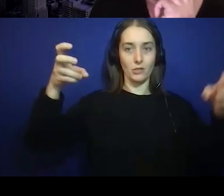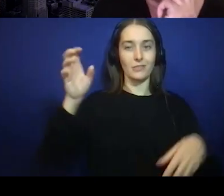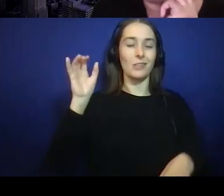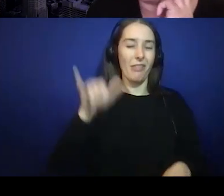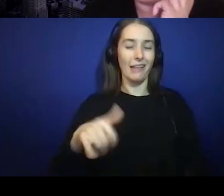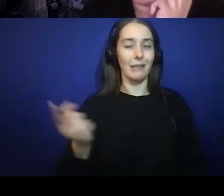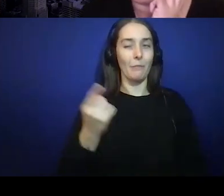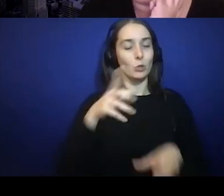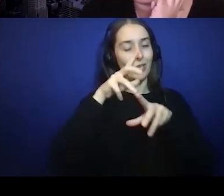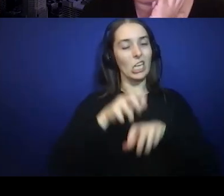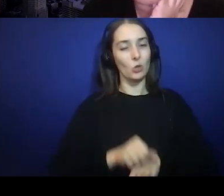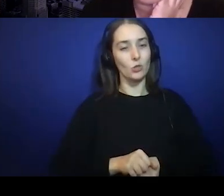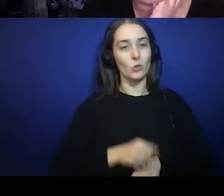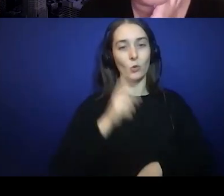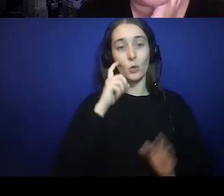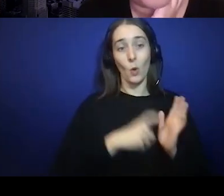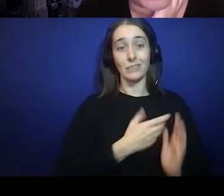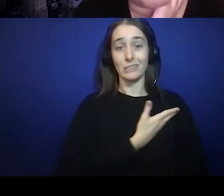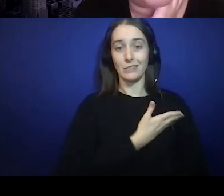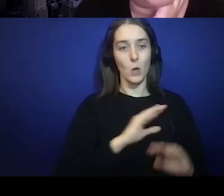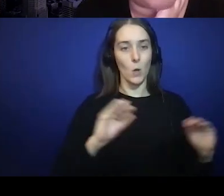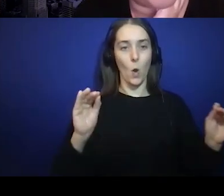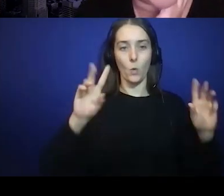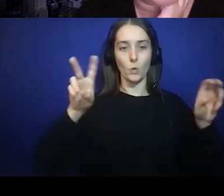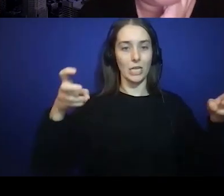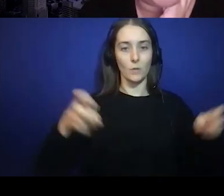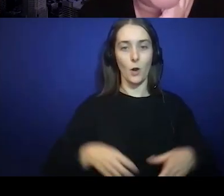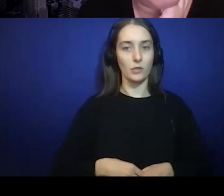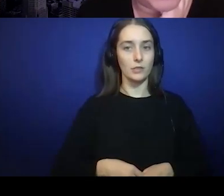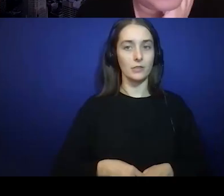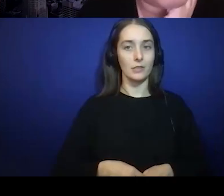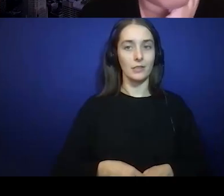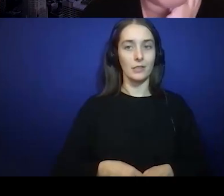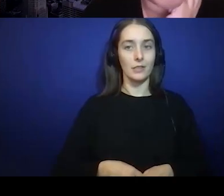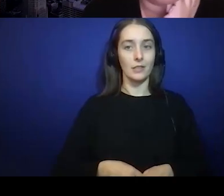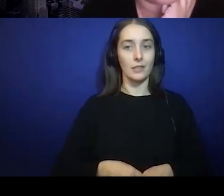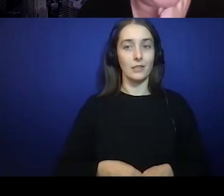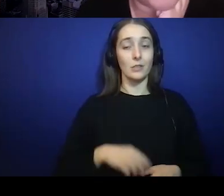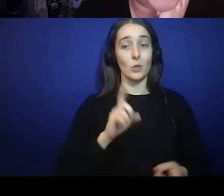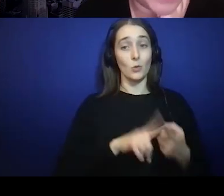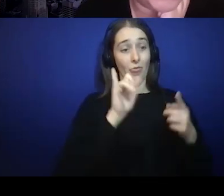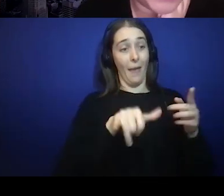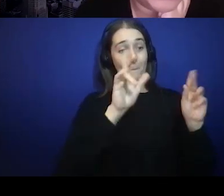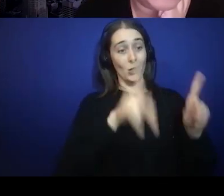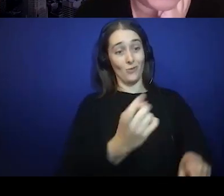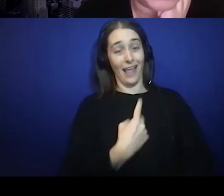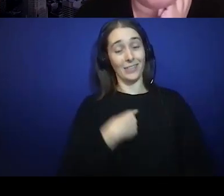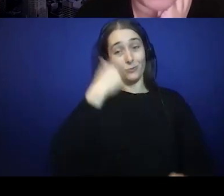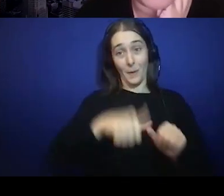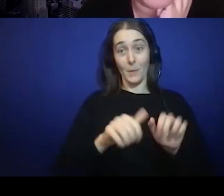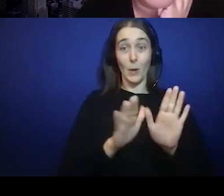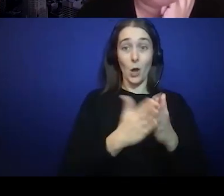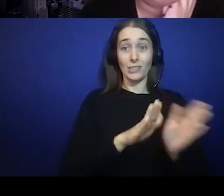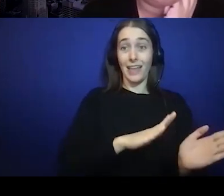to get used to. You'll notice there are no quotation marks. So to our anonymous participant, remember that books are italicized.